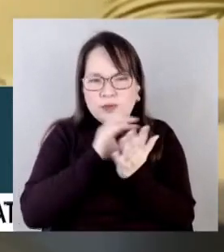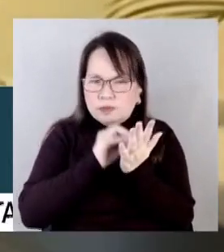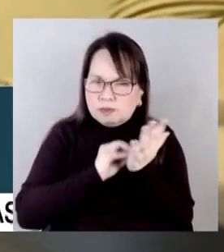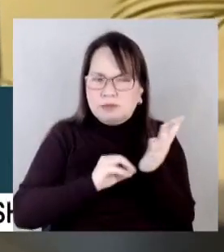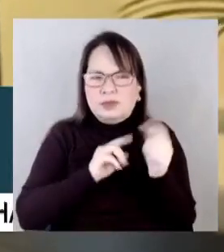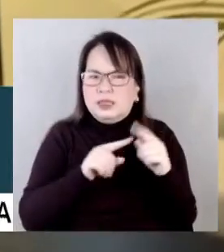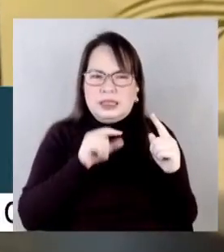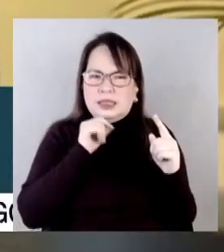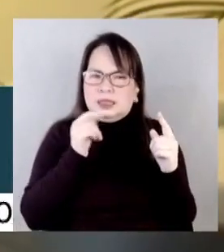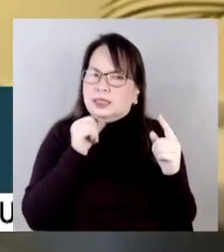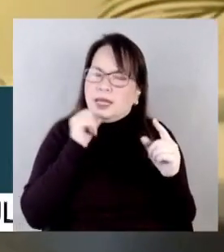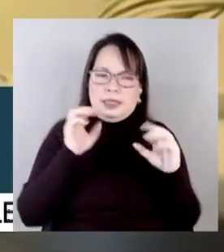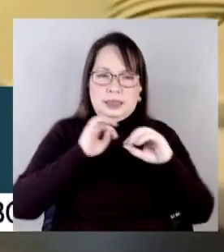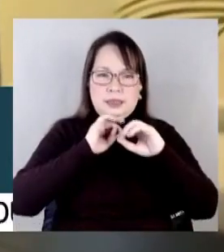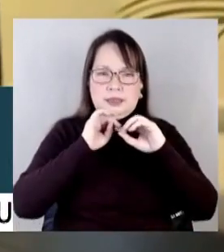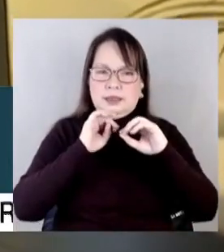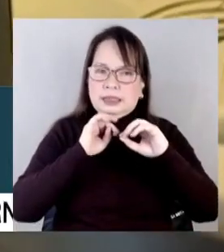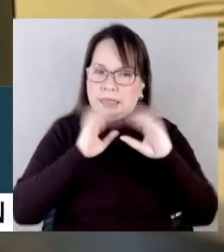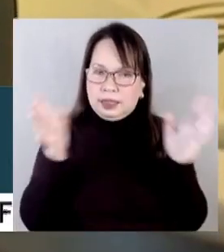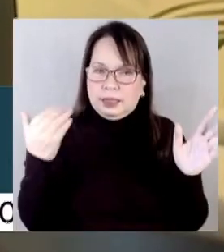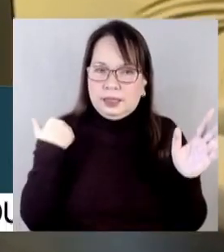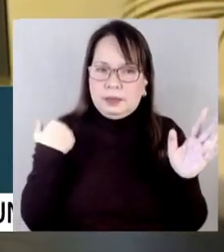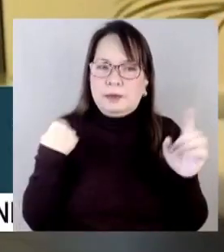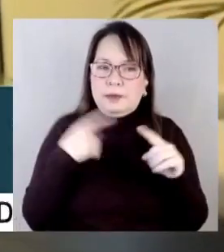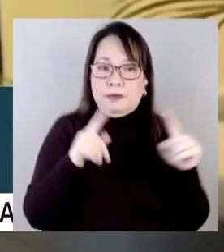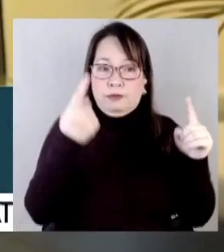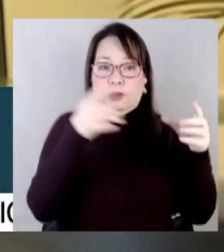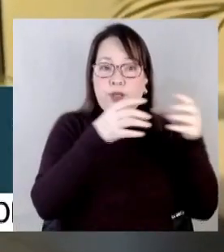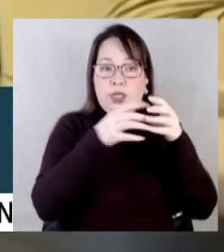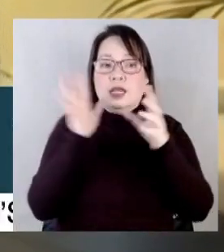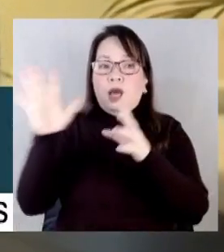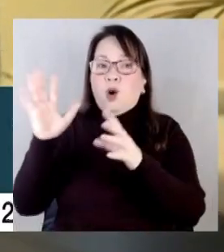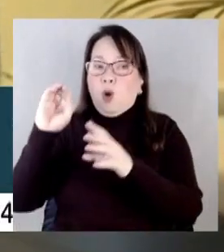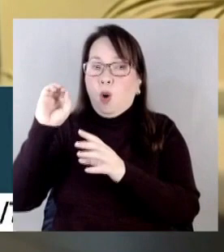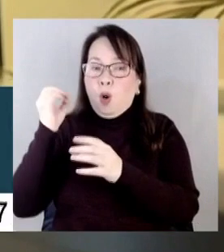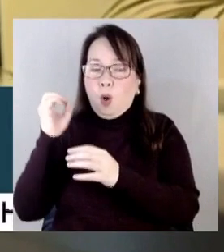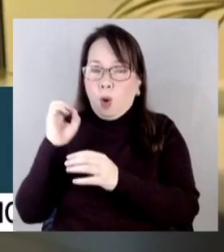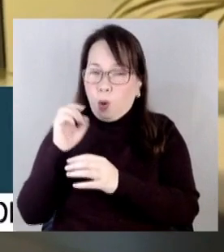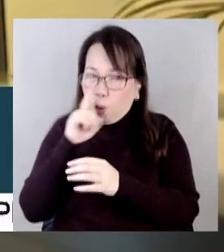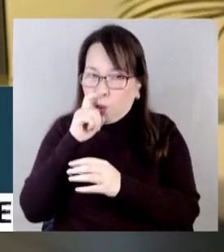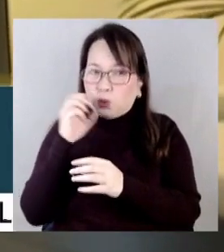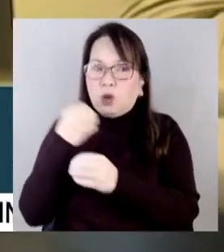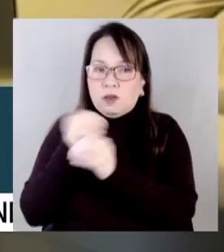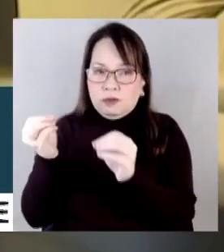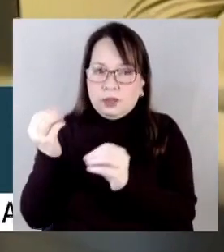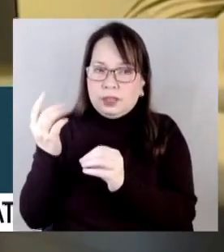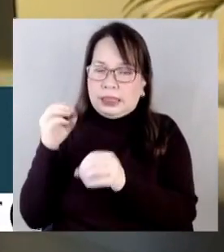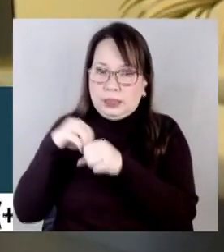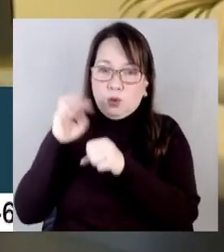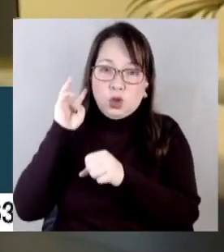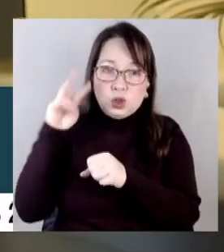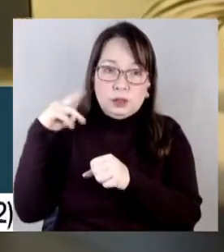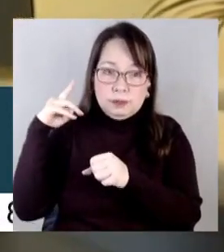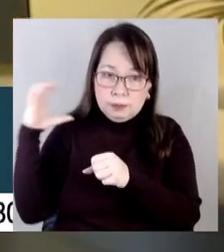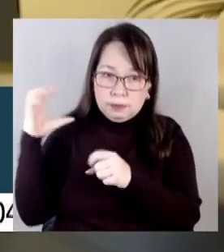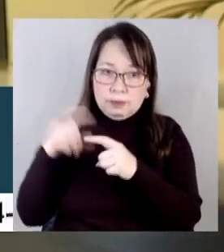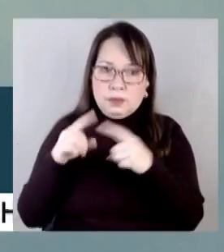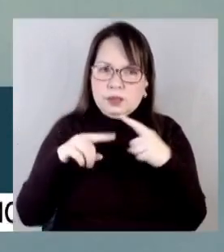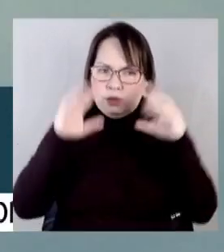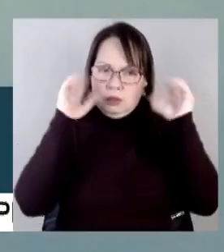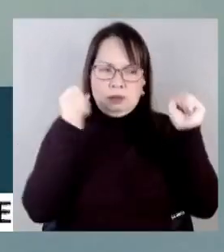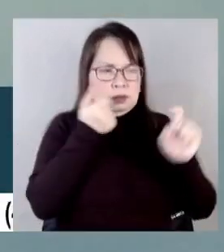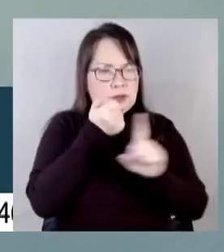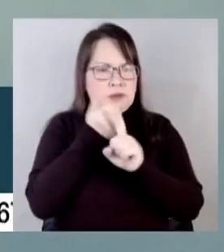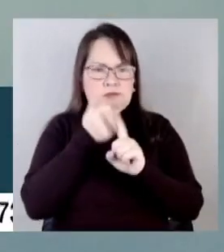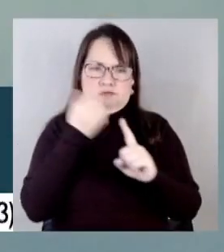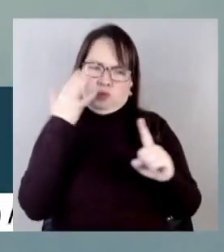clear. The first batch was discovered in Biden's former private office in Washington. The president has said he is unaware of the contents